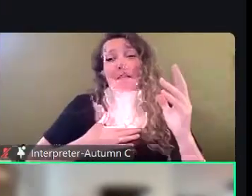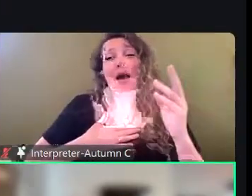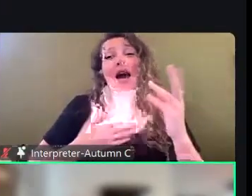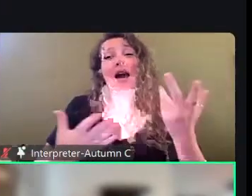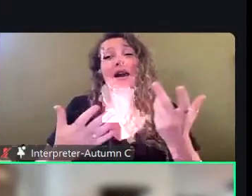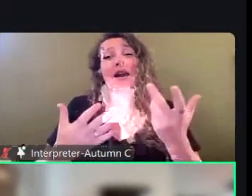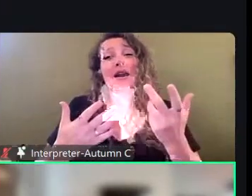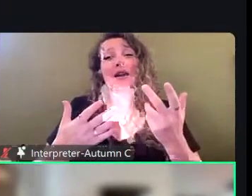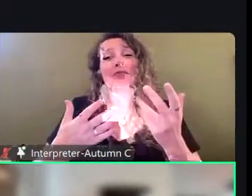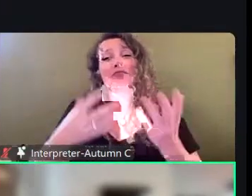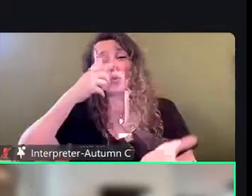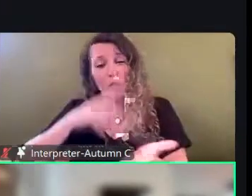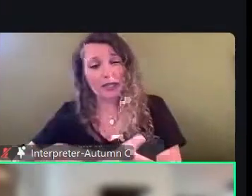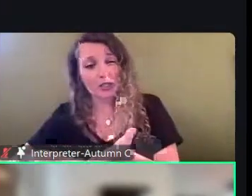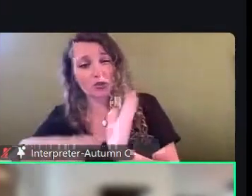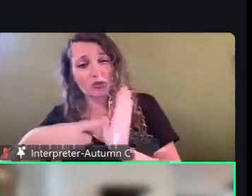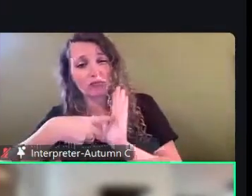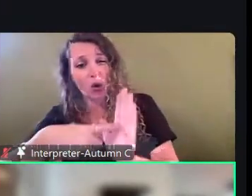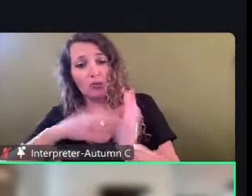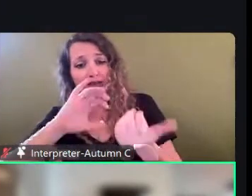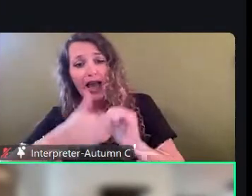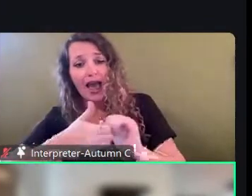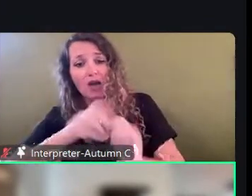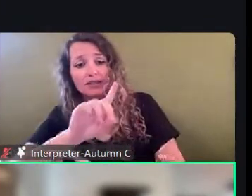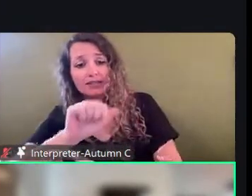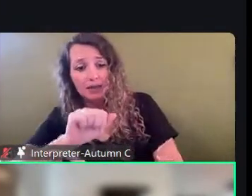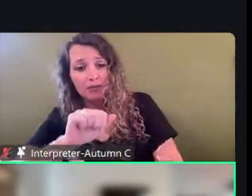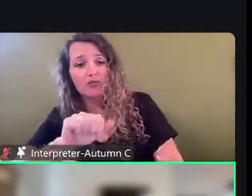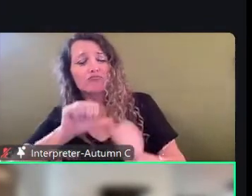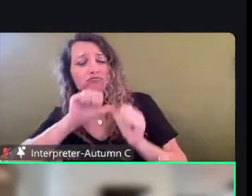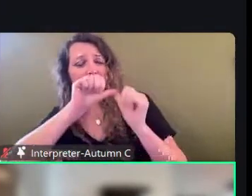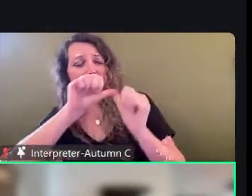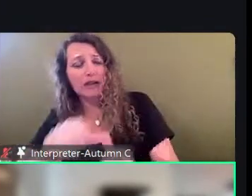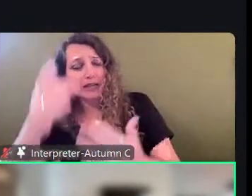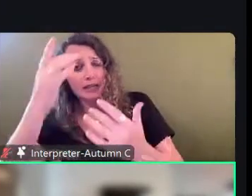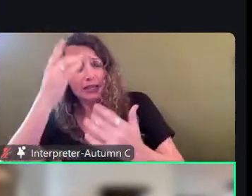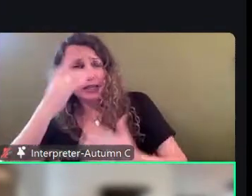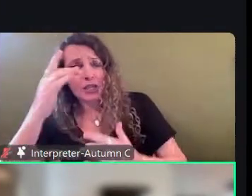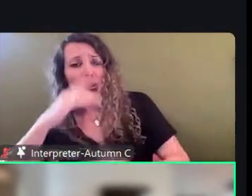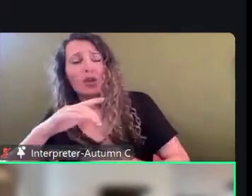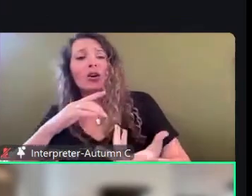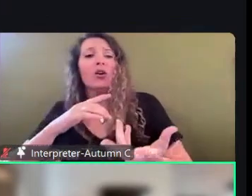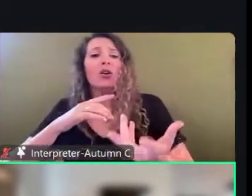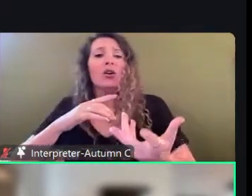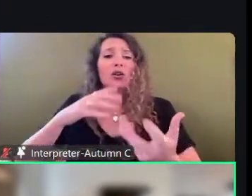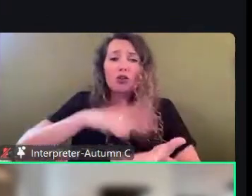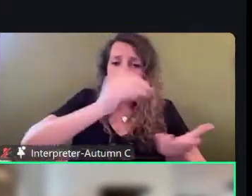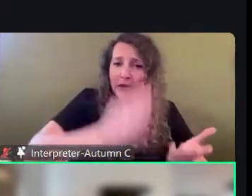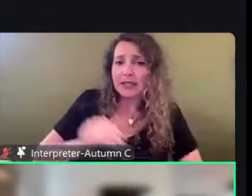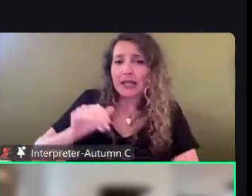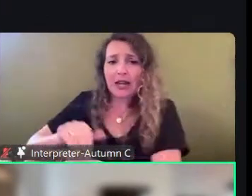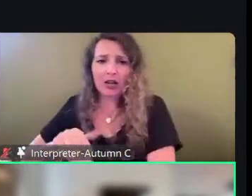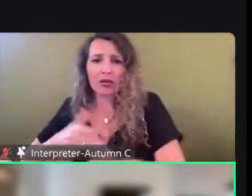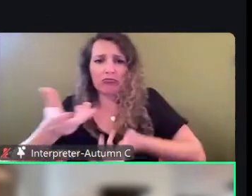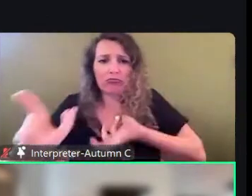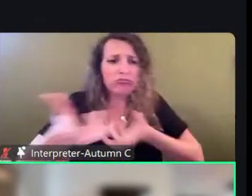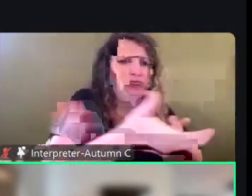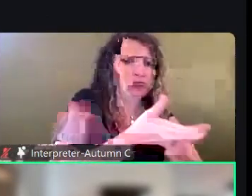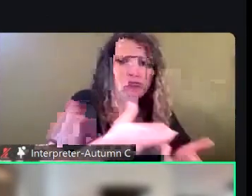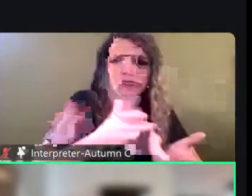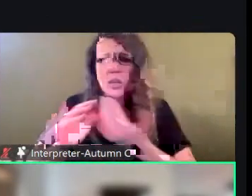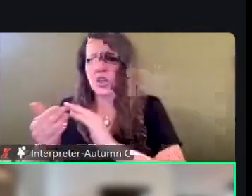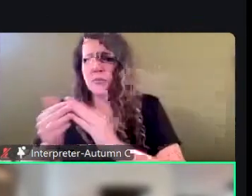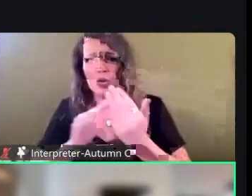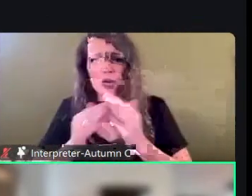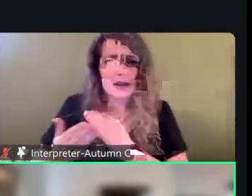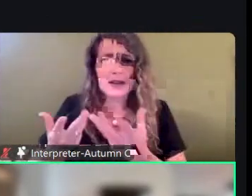at how disabled and chronically ill medical students and doctors engage in community creation, networking,